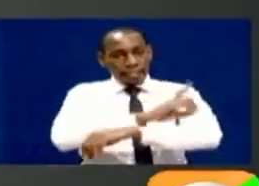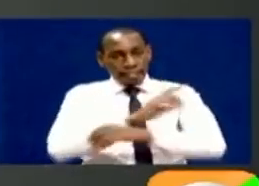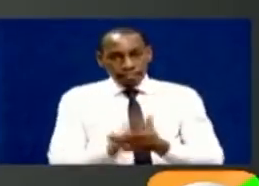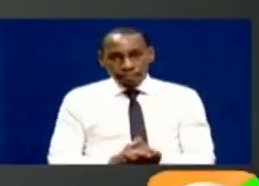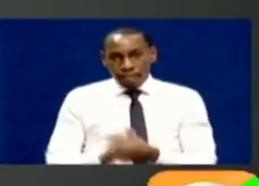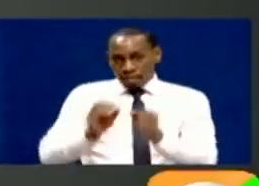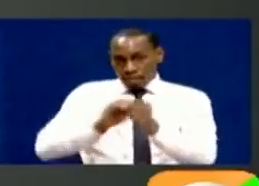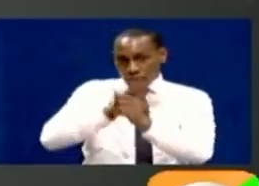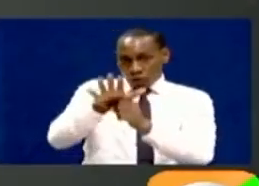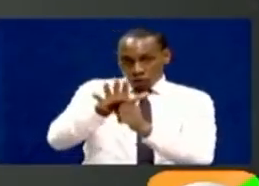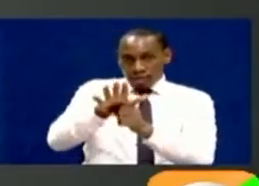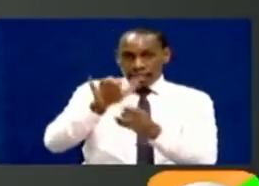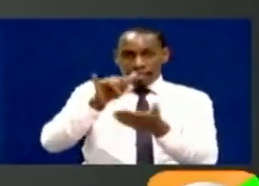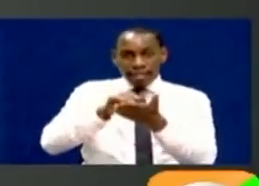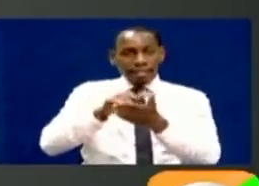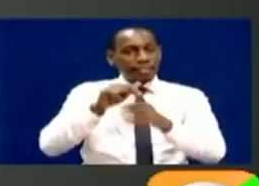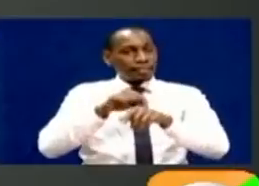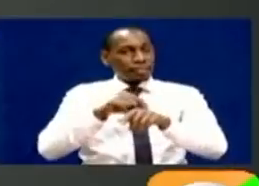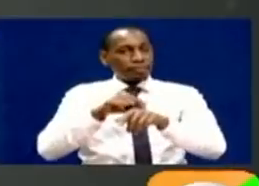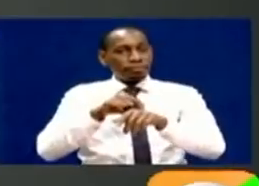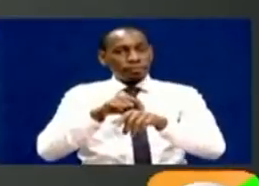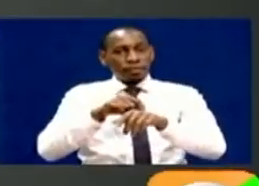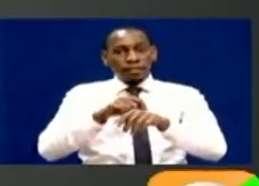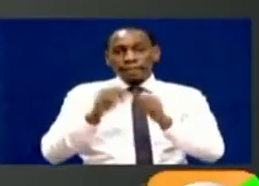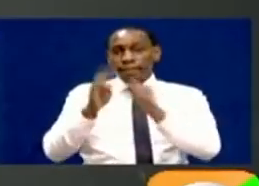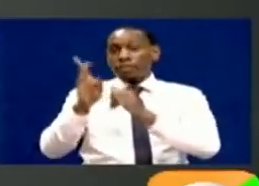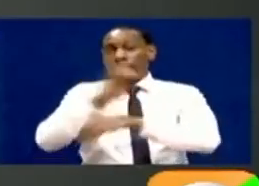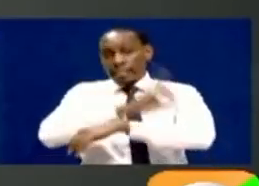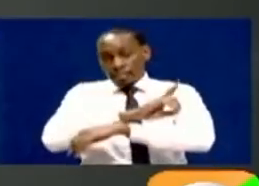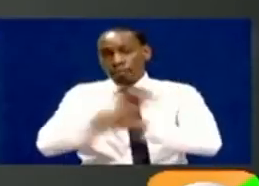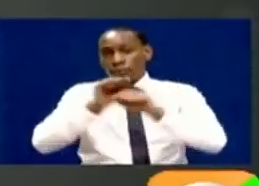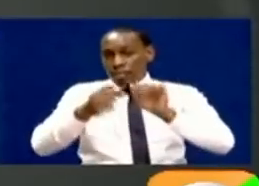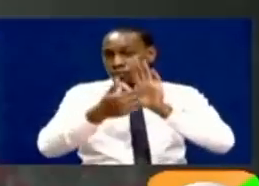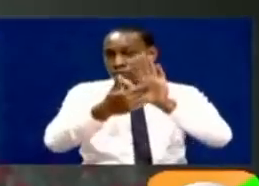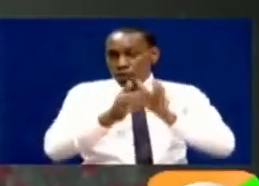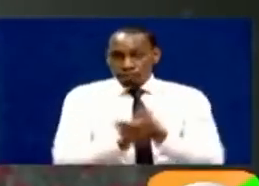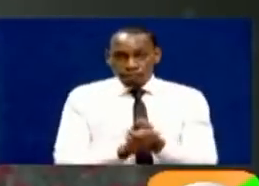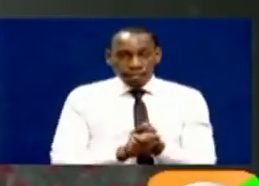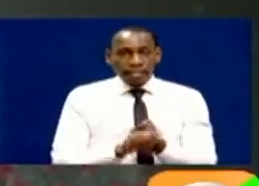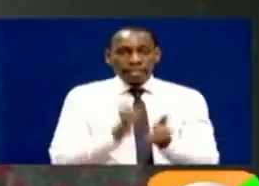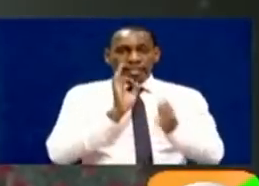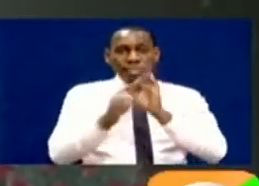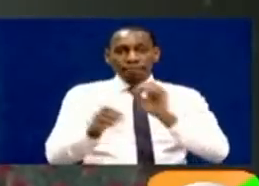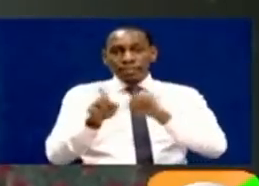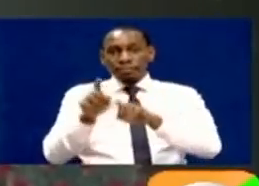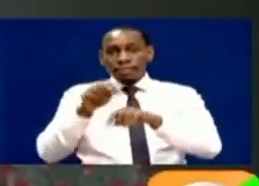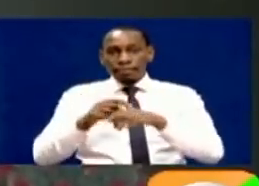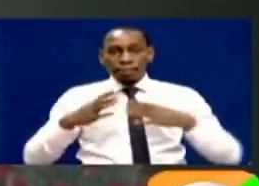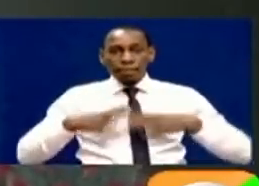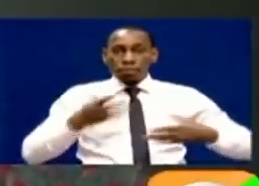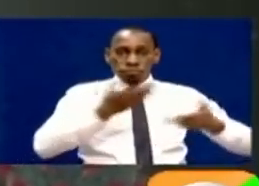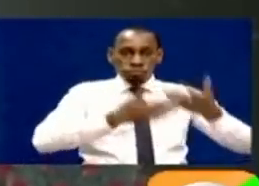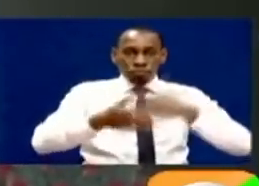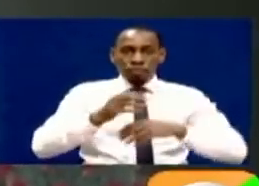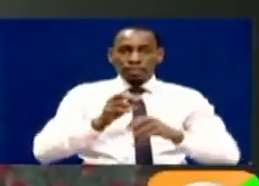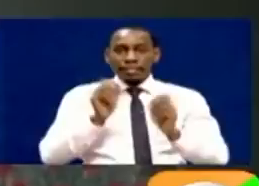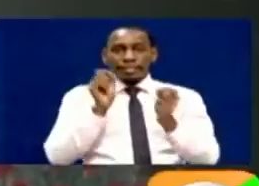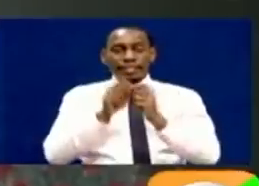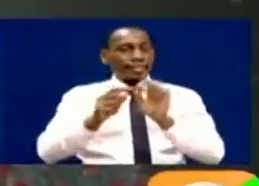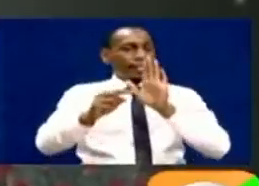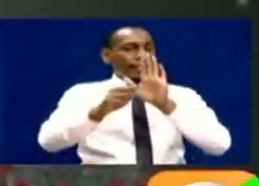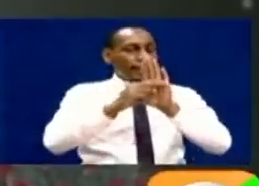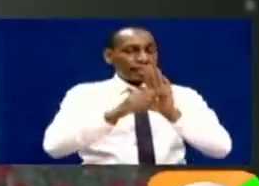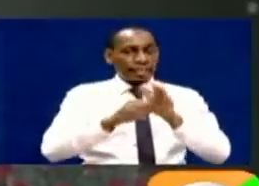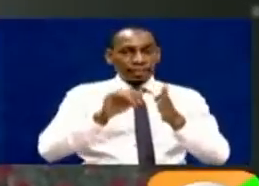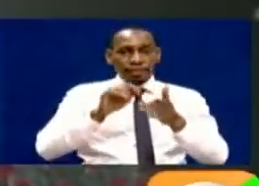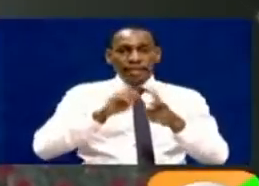For COVID-19, that incubation period is 14 days. If within that time these contacts test negative, then